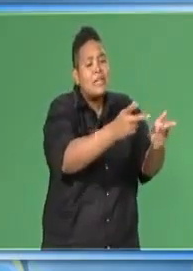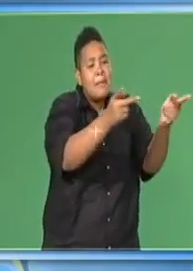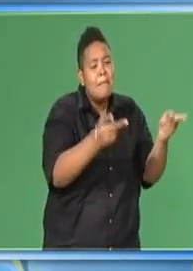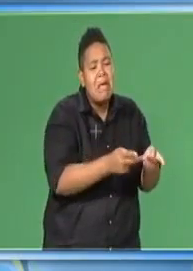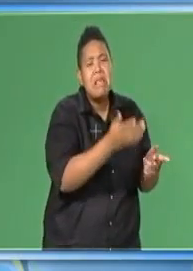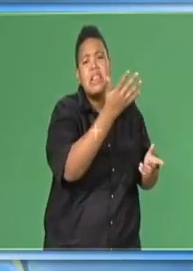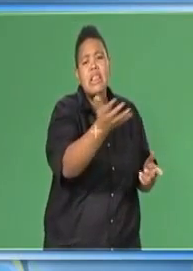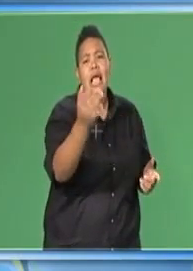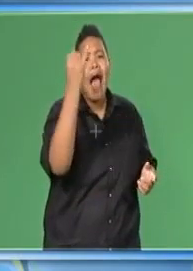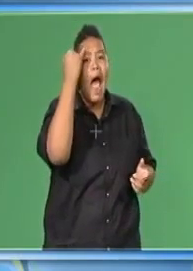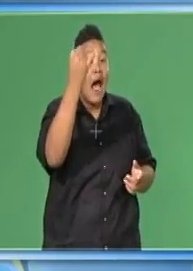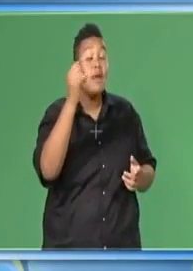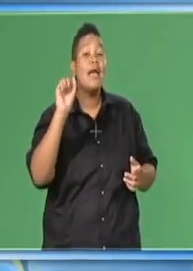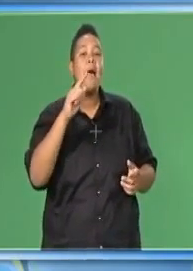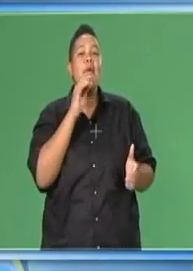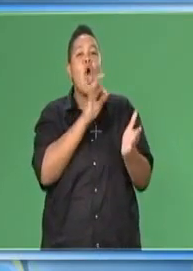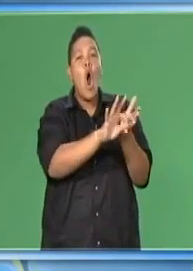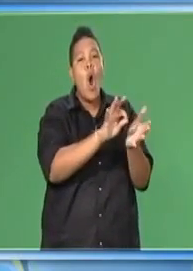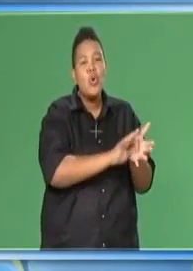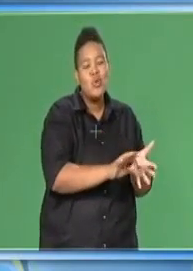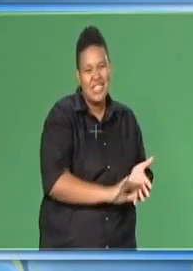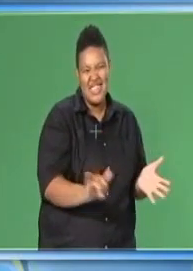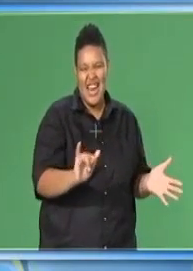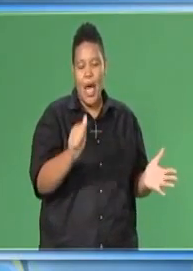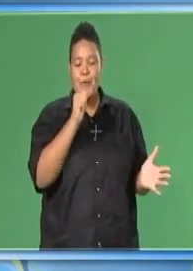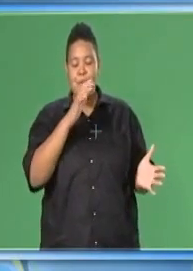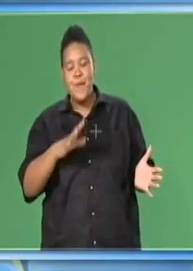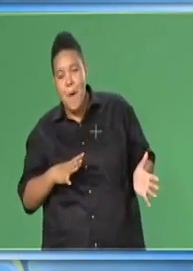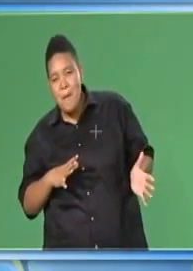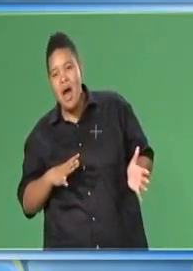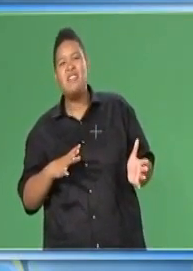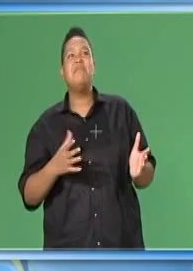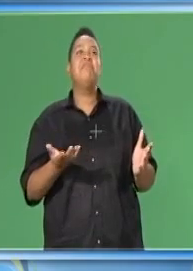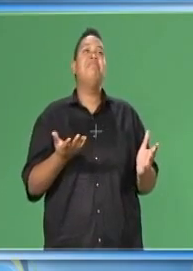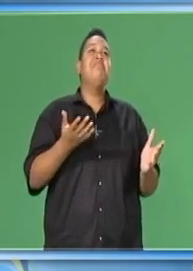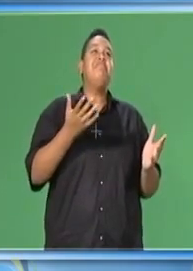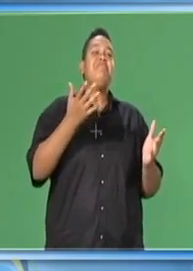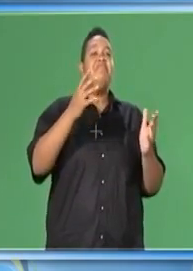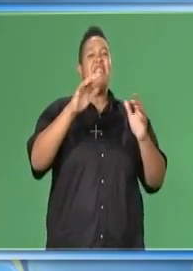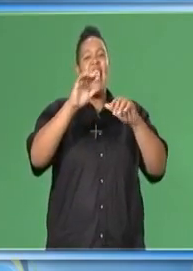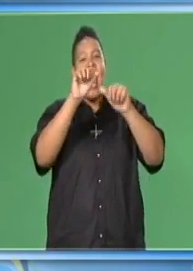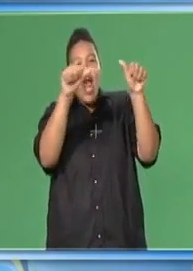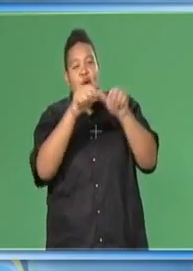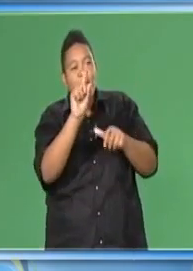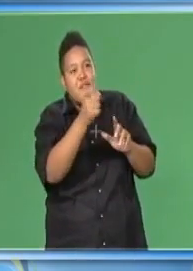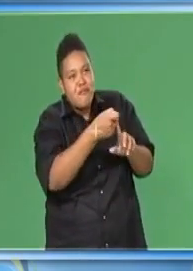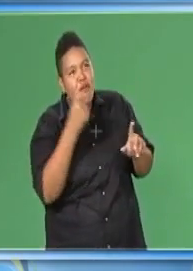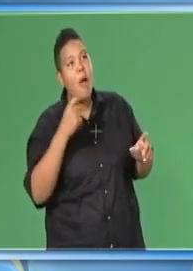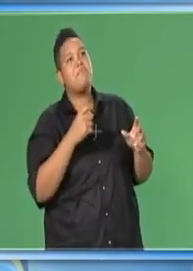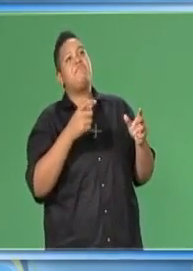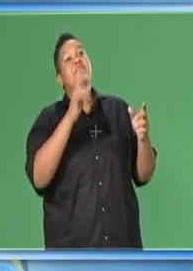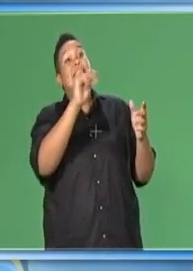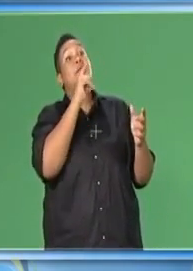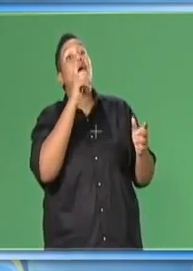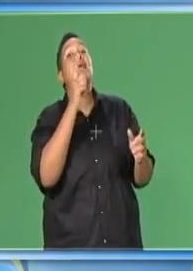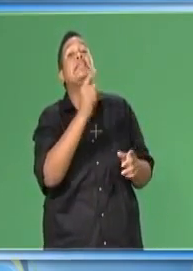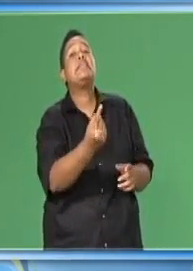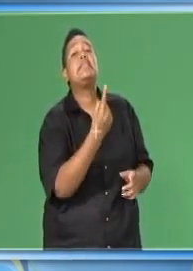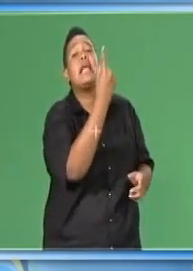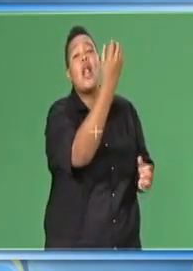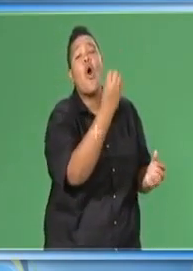are ideas which can be counted, such as woman, continent, diagram, or issue. These can be either singular